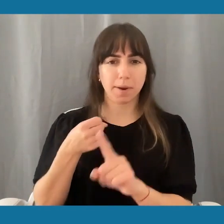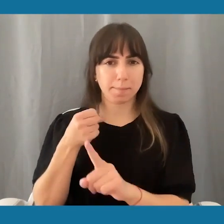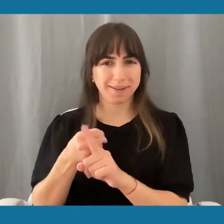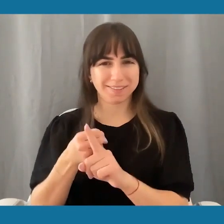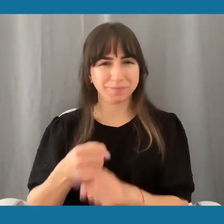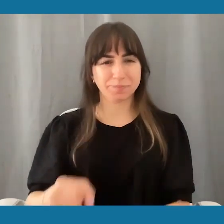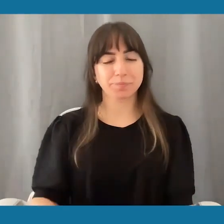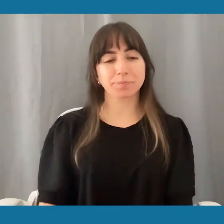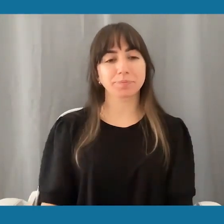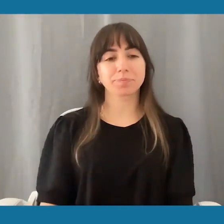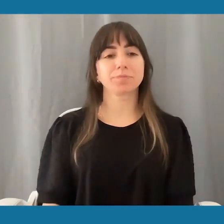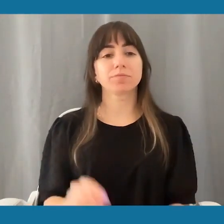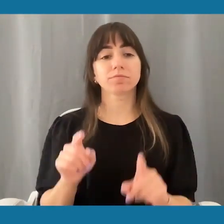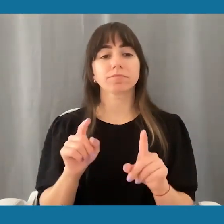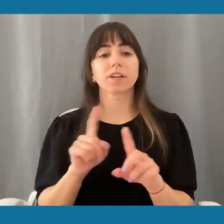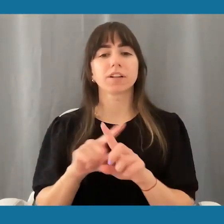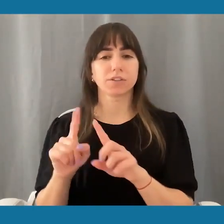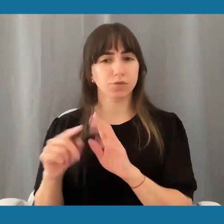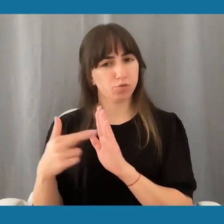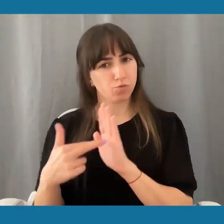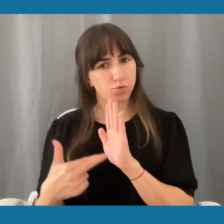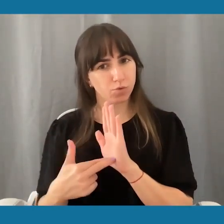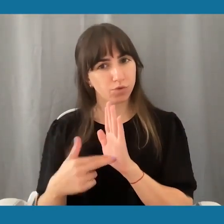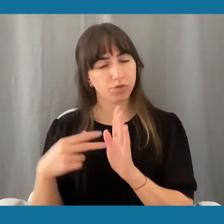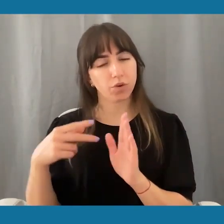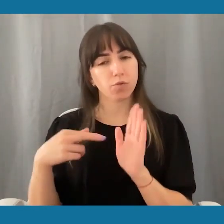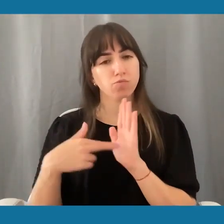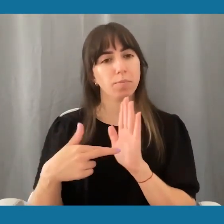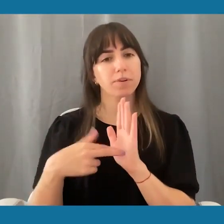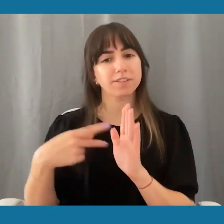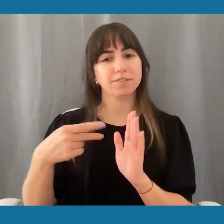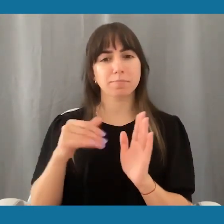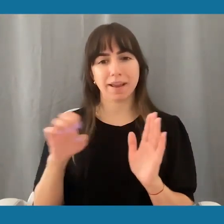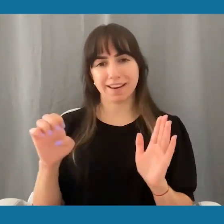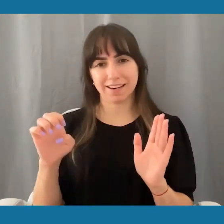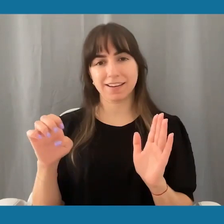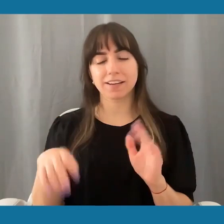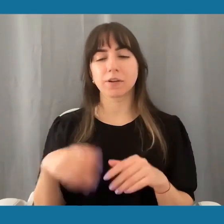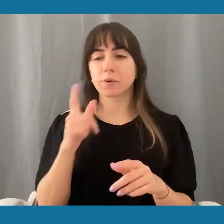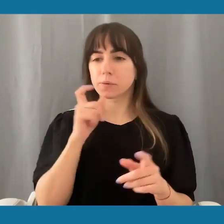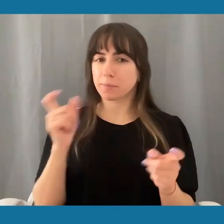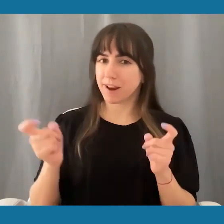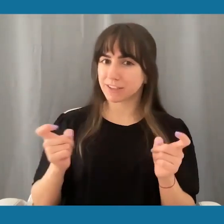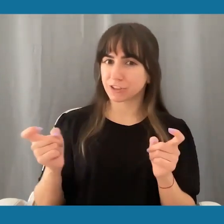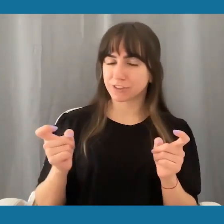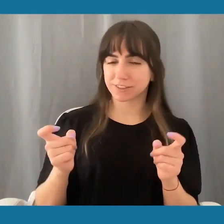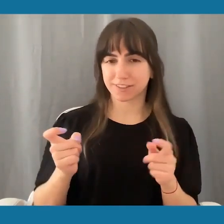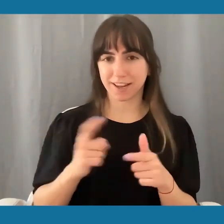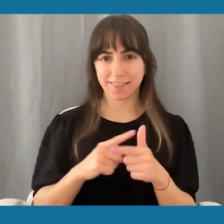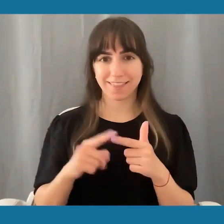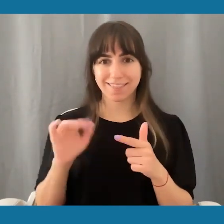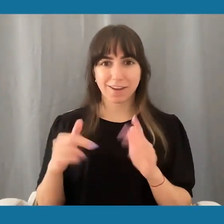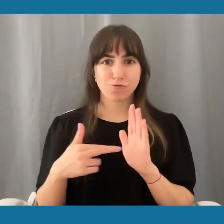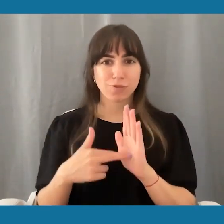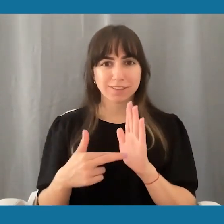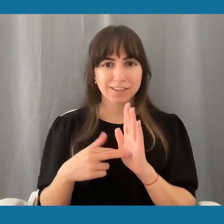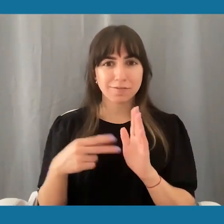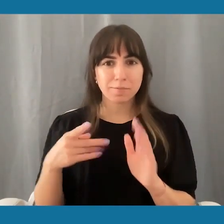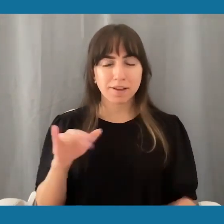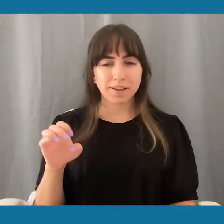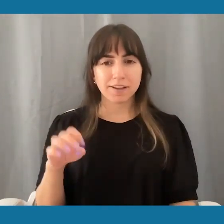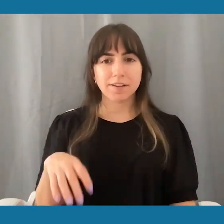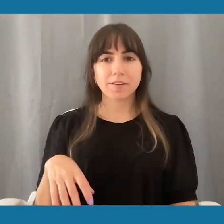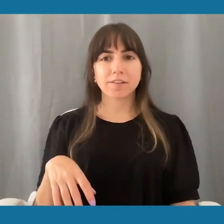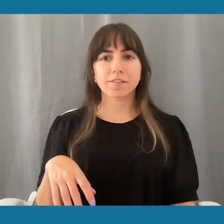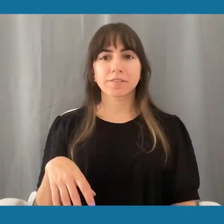same representative payee rules that would apply to an account apply to the ABLE account as well, such as titling, for example,